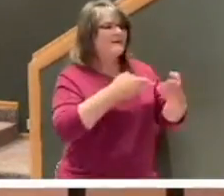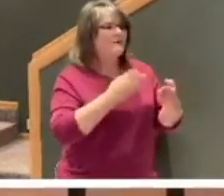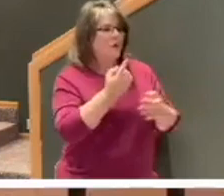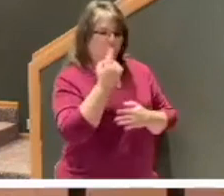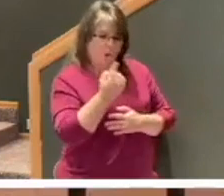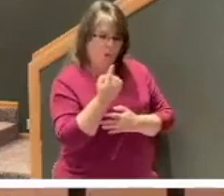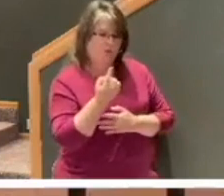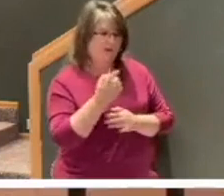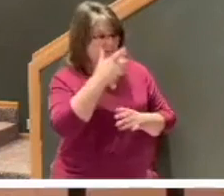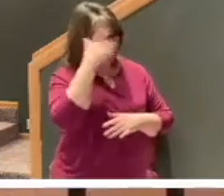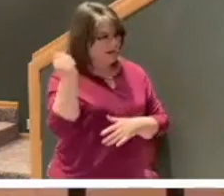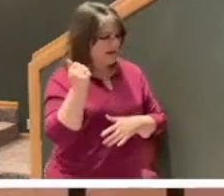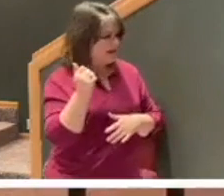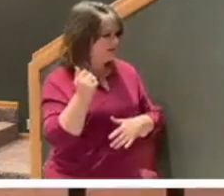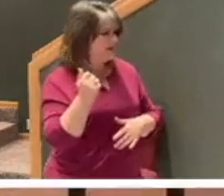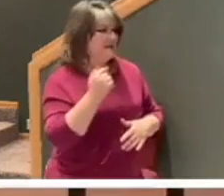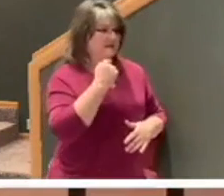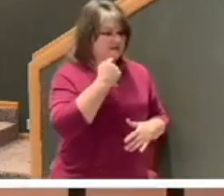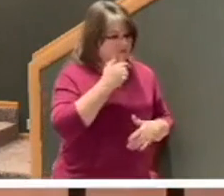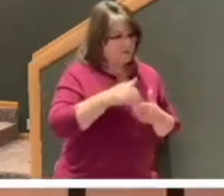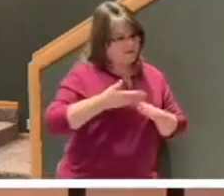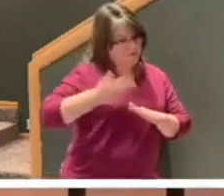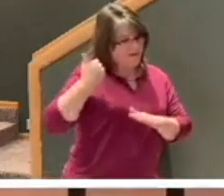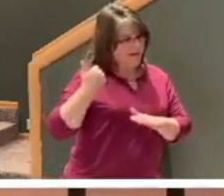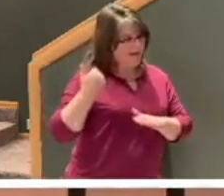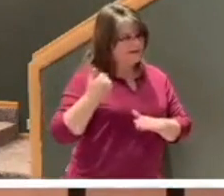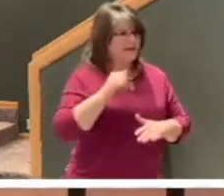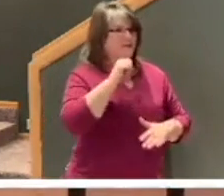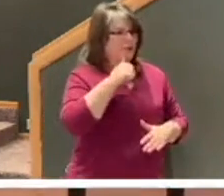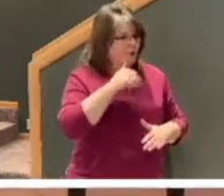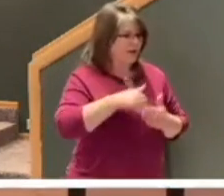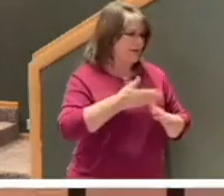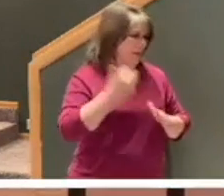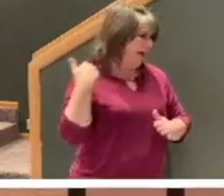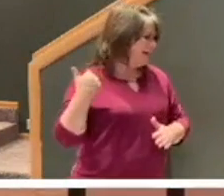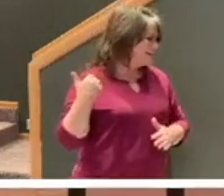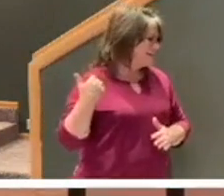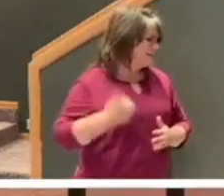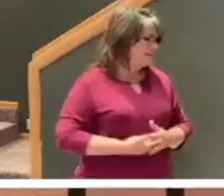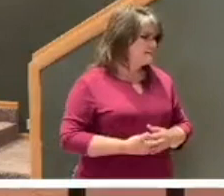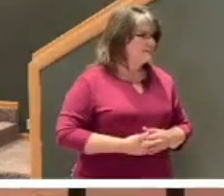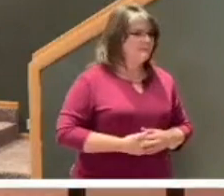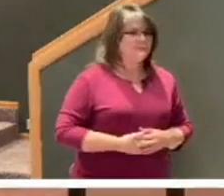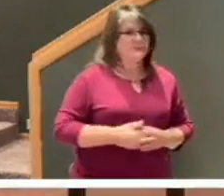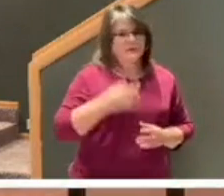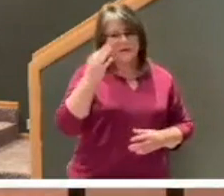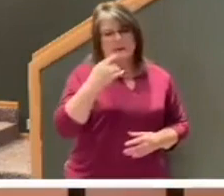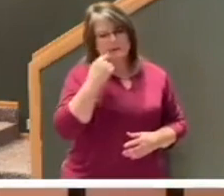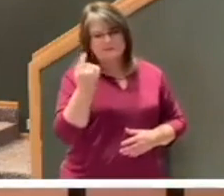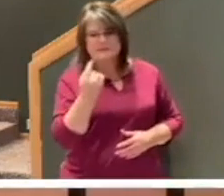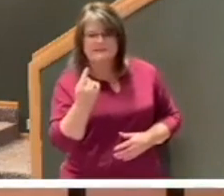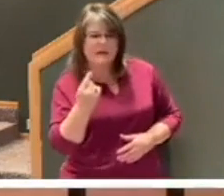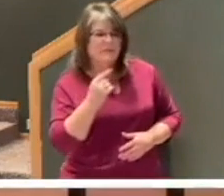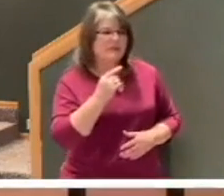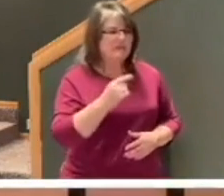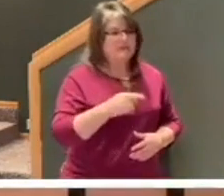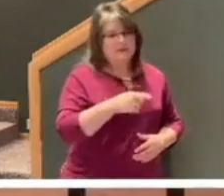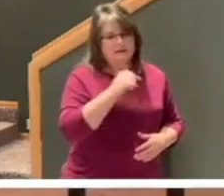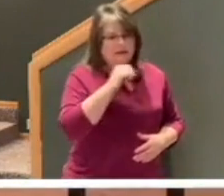only because they've been disappointed in the past. They've been hurt in the past. Pastor said something he didn't